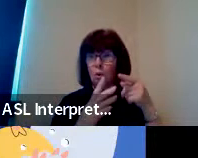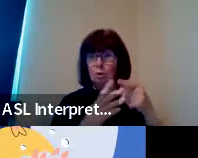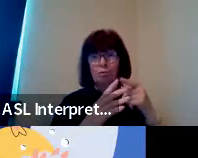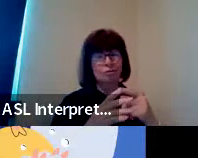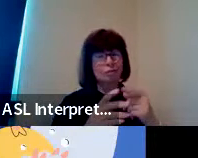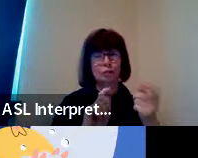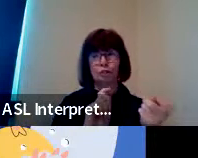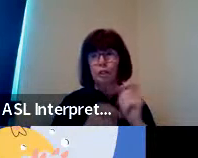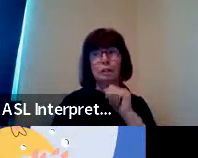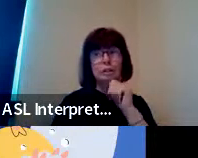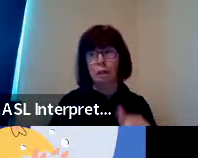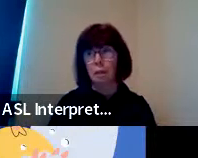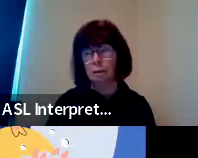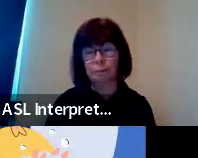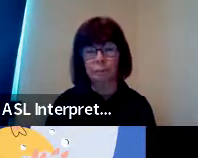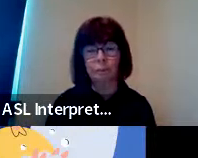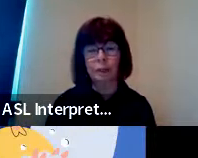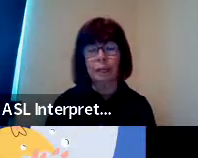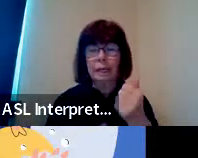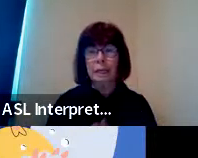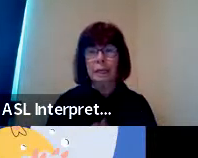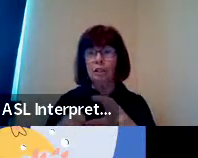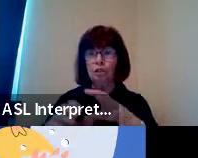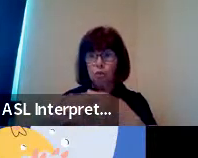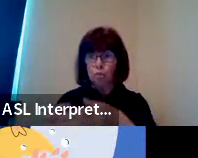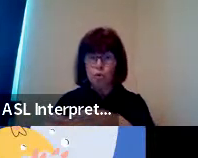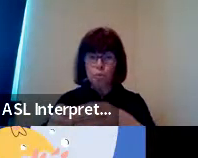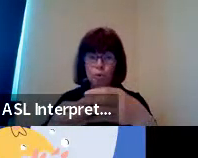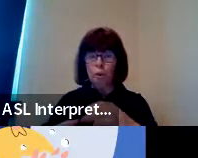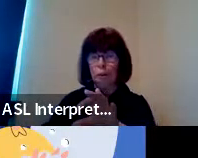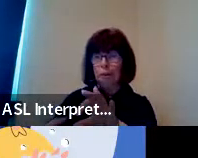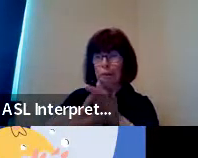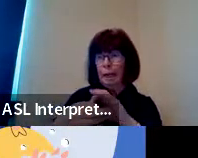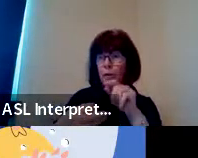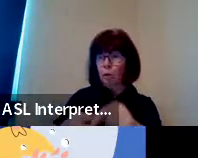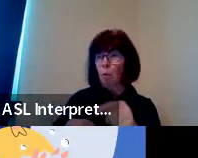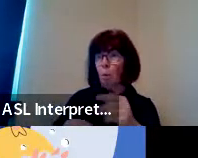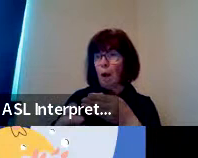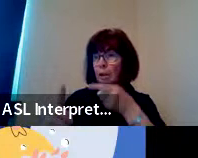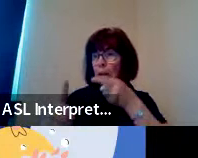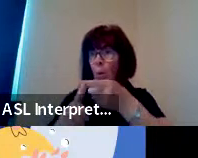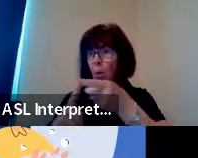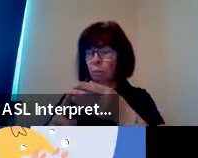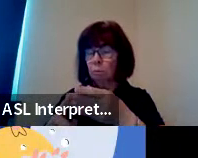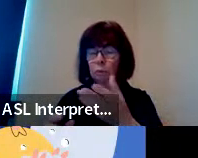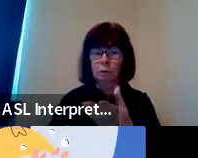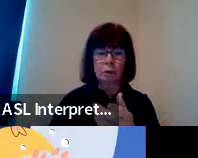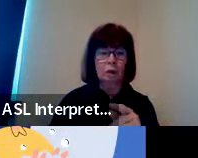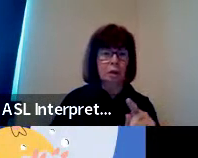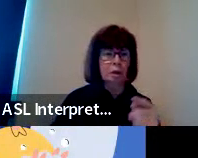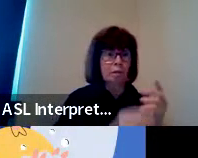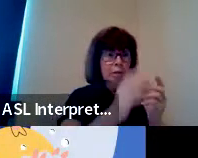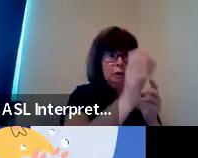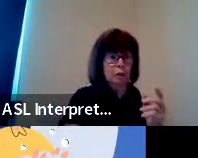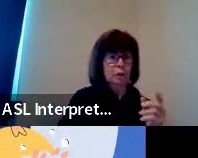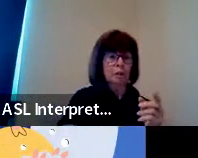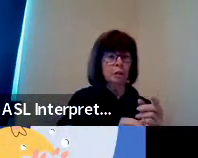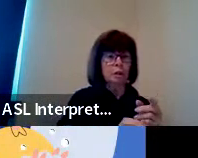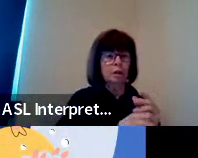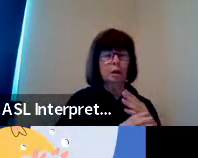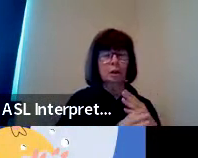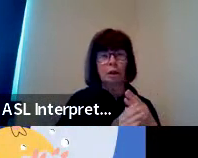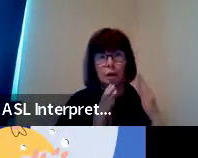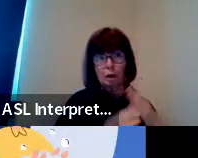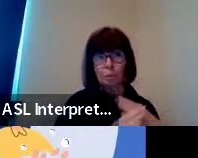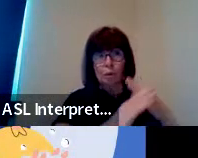groups is going to be relating to one or the other of these goals. The first goal focusing on prevention, the next one